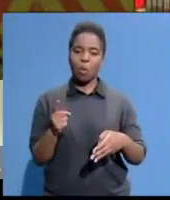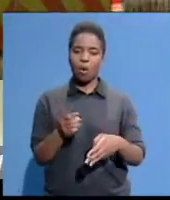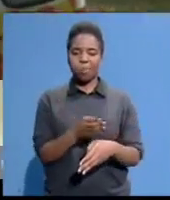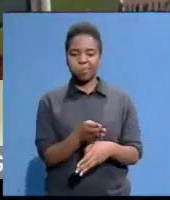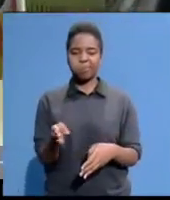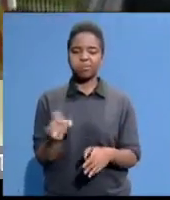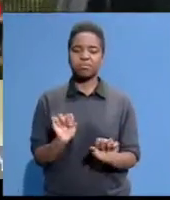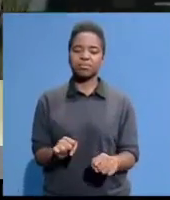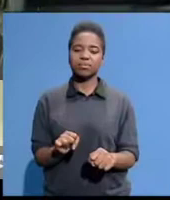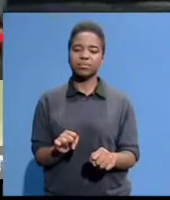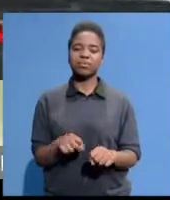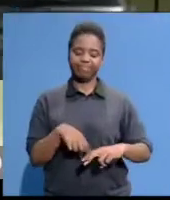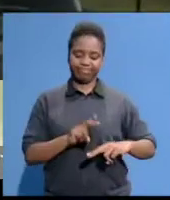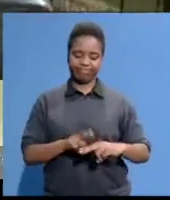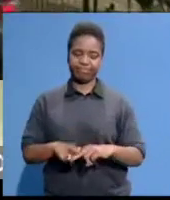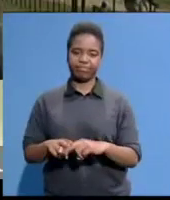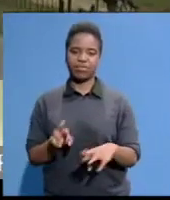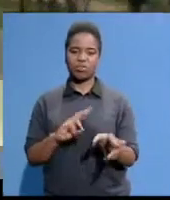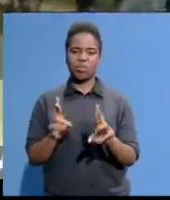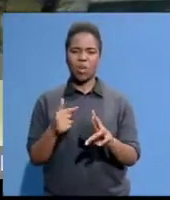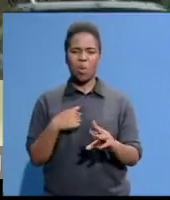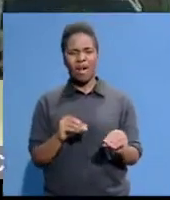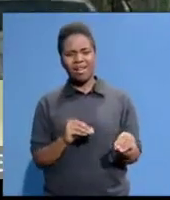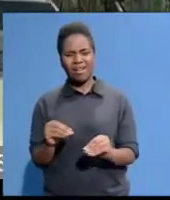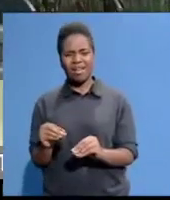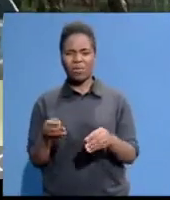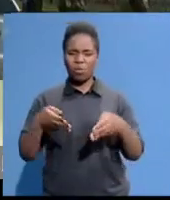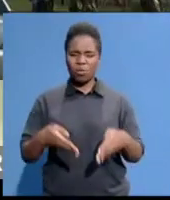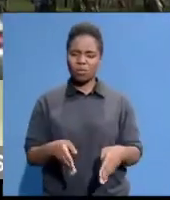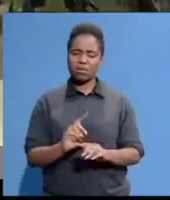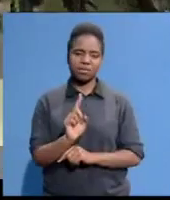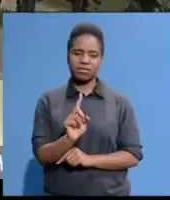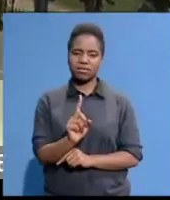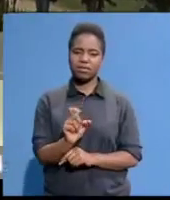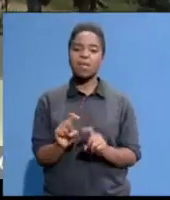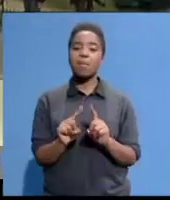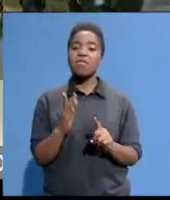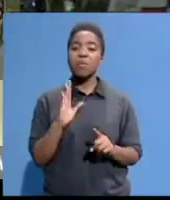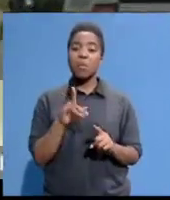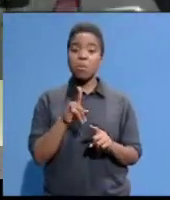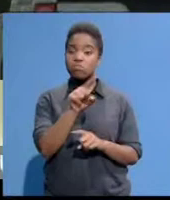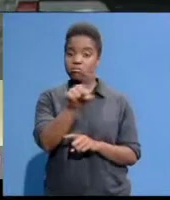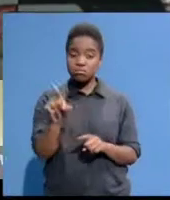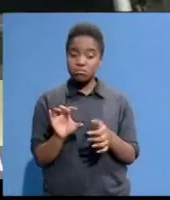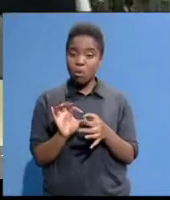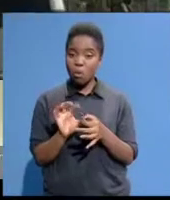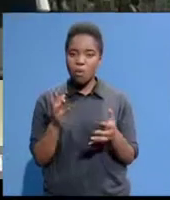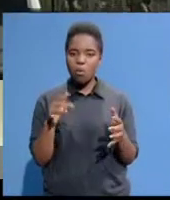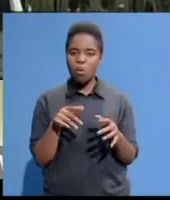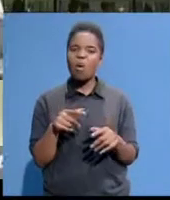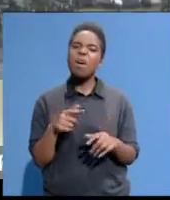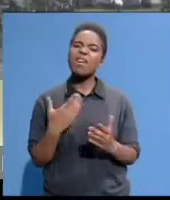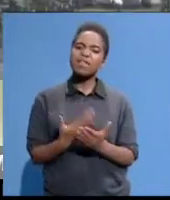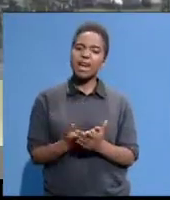at Qunu, seated to ensure that there are no delays on the funeral tomorrow. But for the general public, they have been invited to go to the